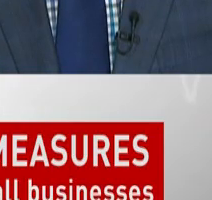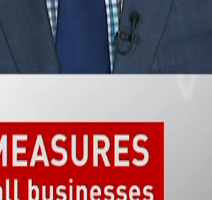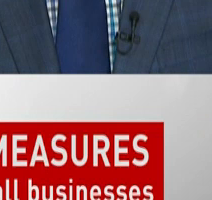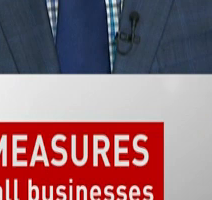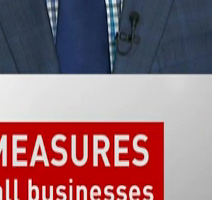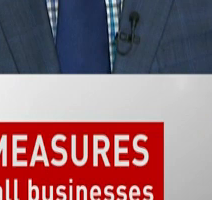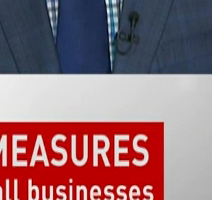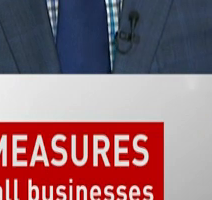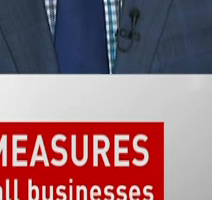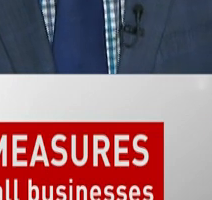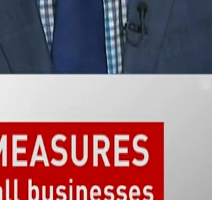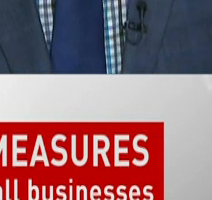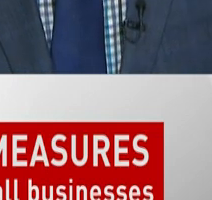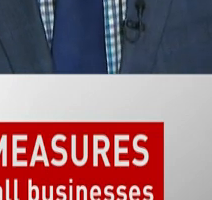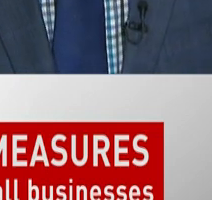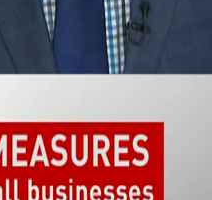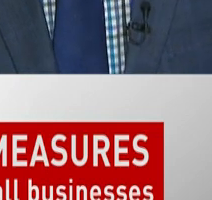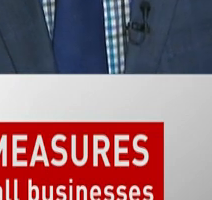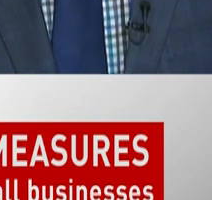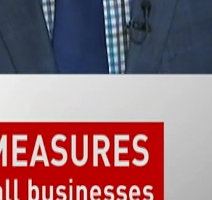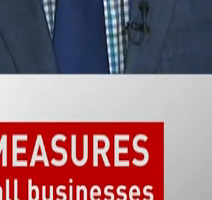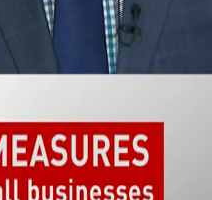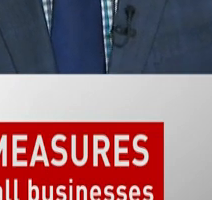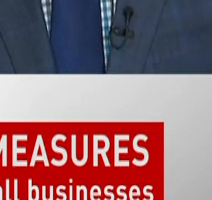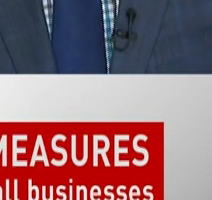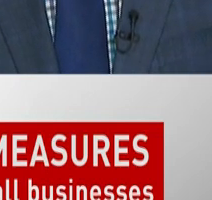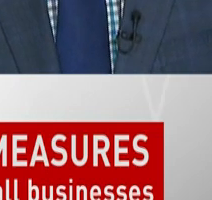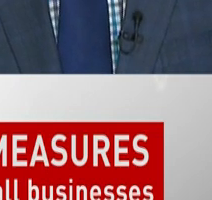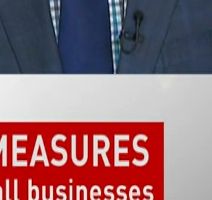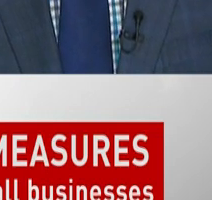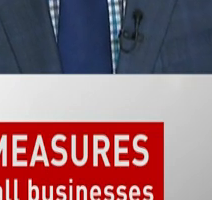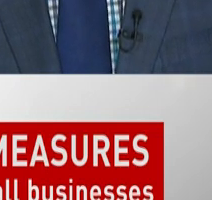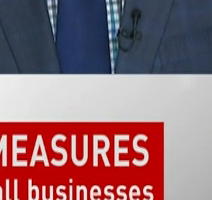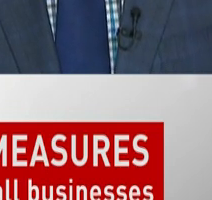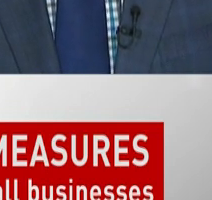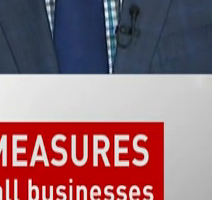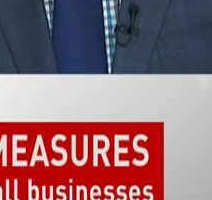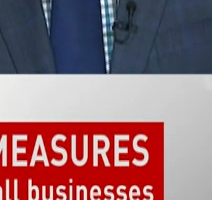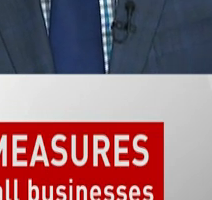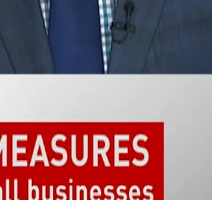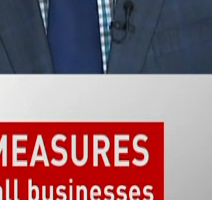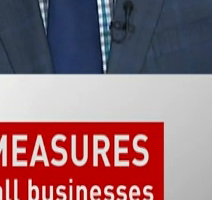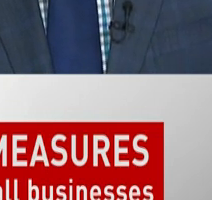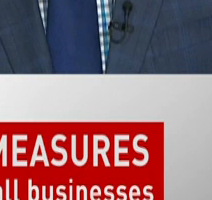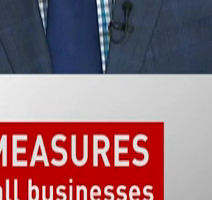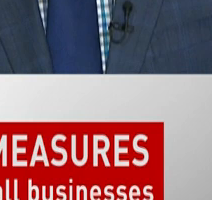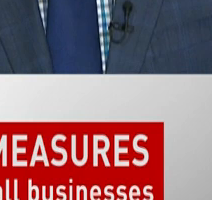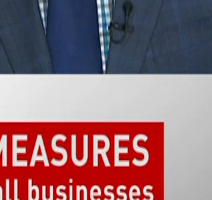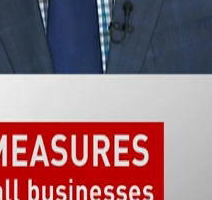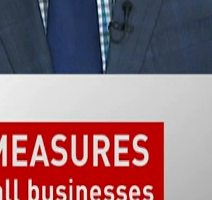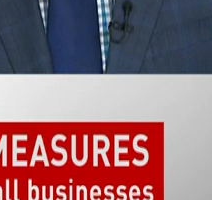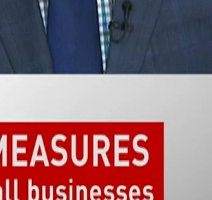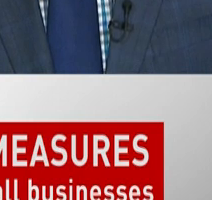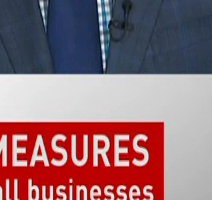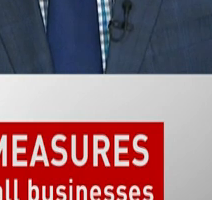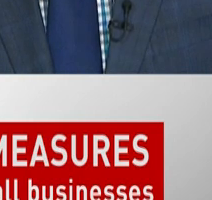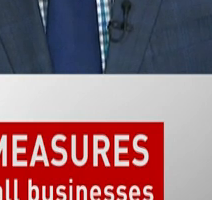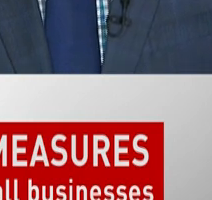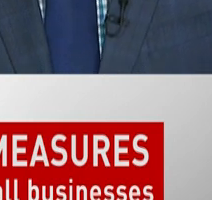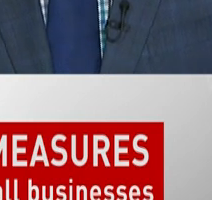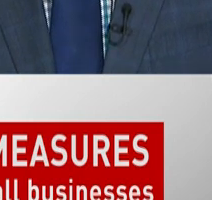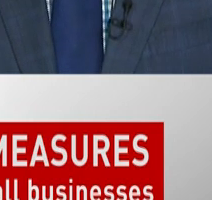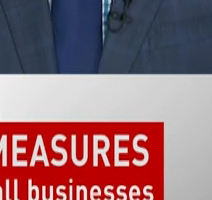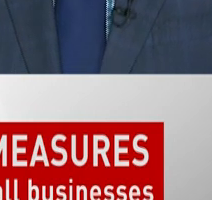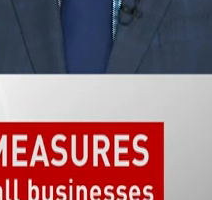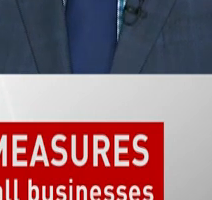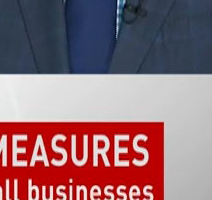they're going to need around the small and medium-sized business wage subsidy. David, I'll just maybe get you to walk us through that in plain language so everybody